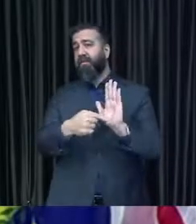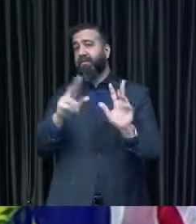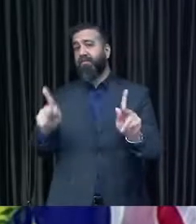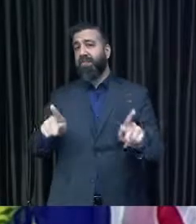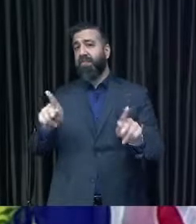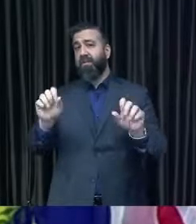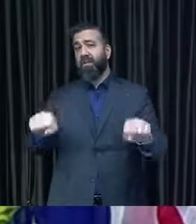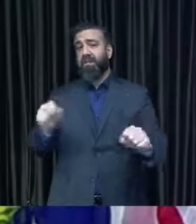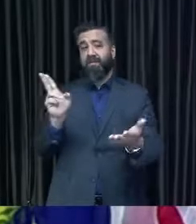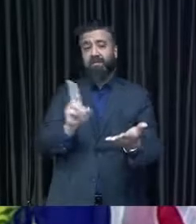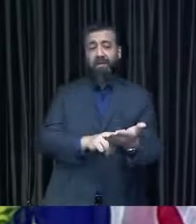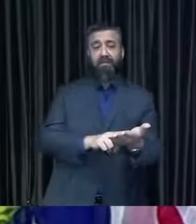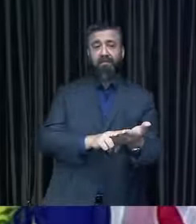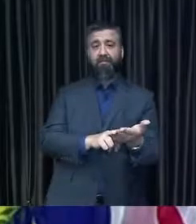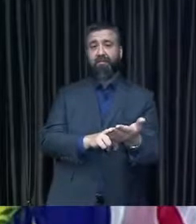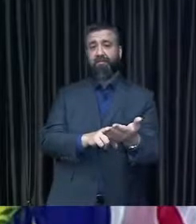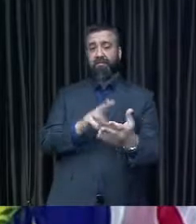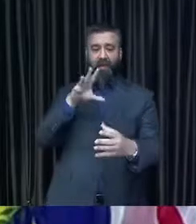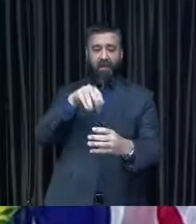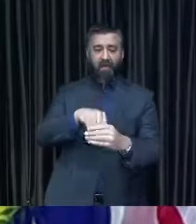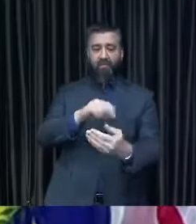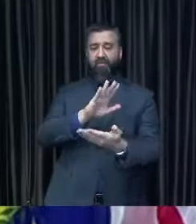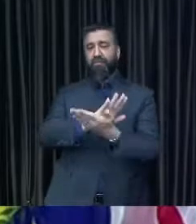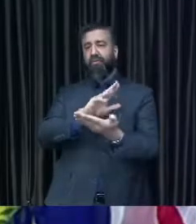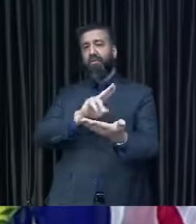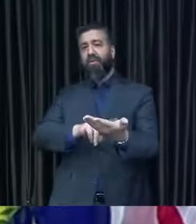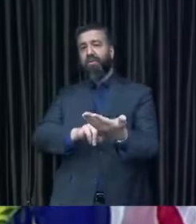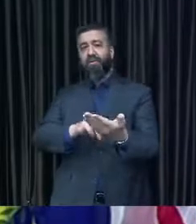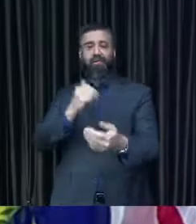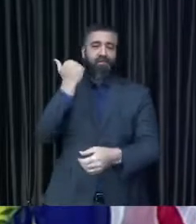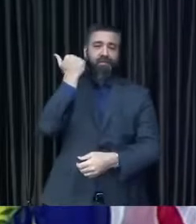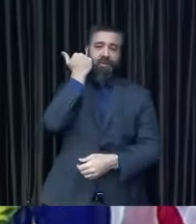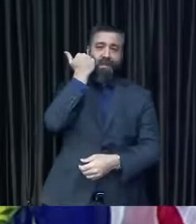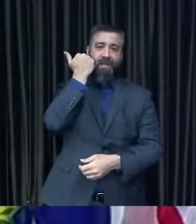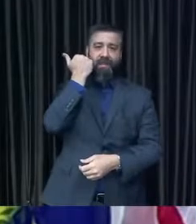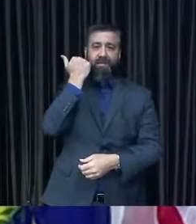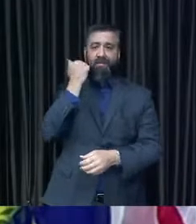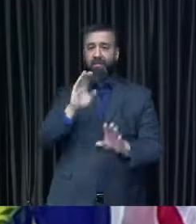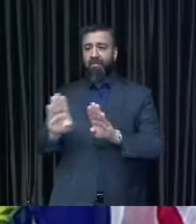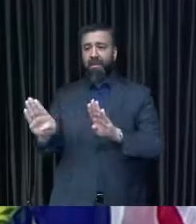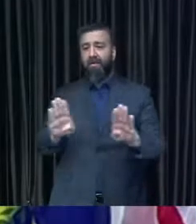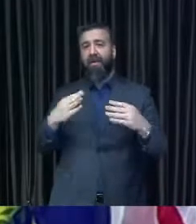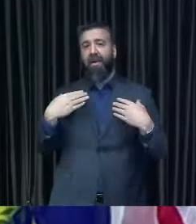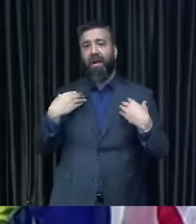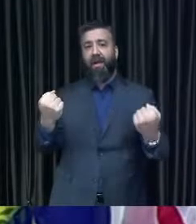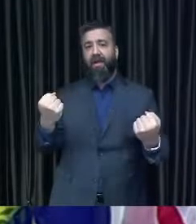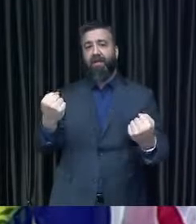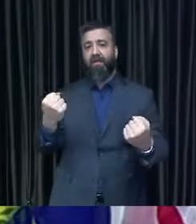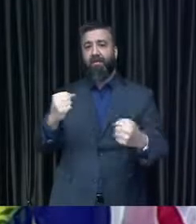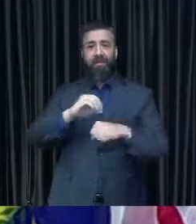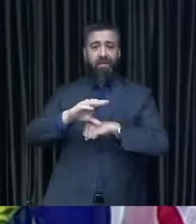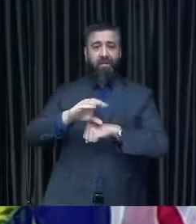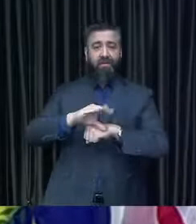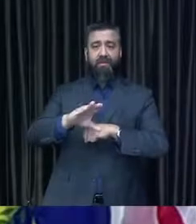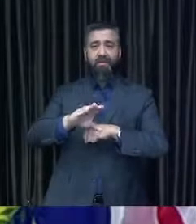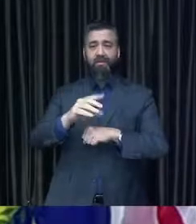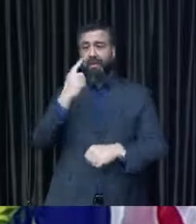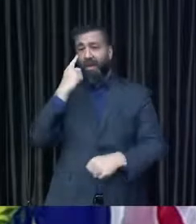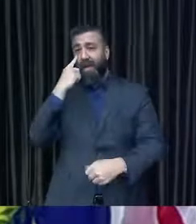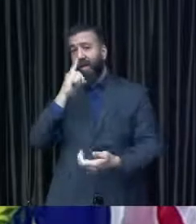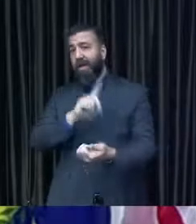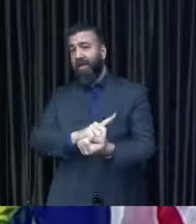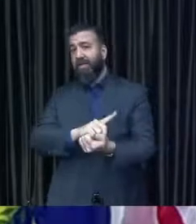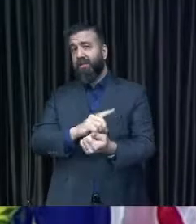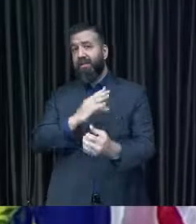the vaccine include school nurses, dentists, behavioral health and substance abuse providers, optometrists, and physical